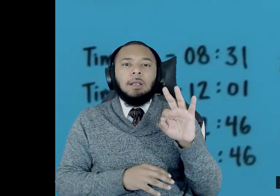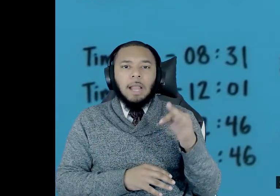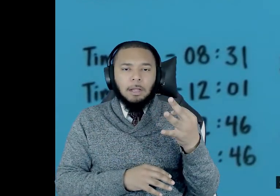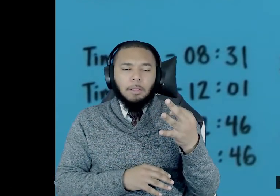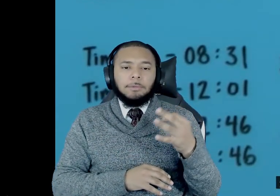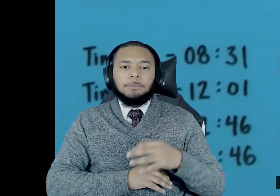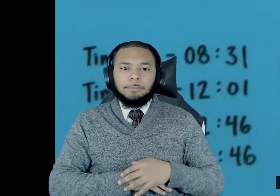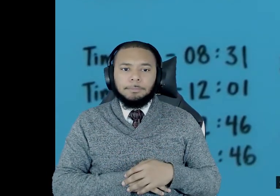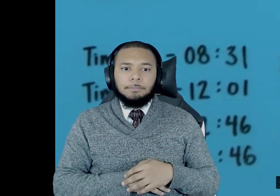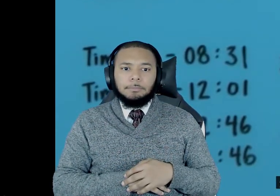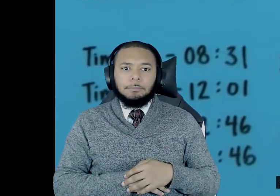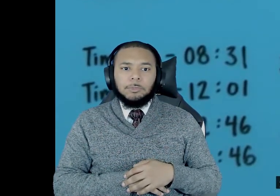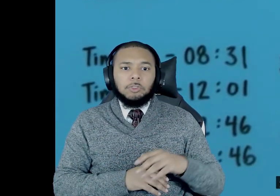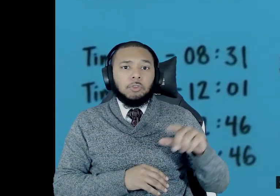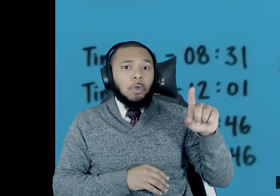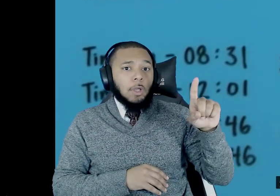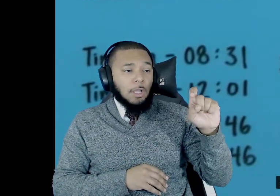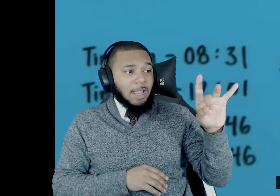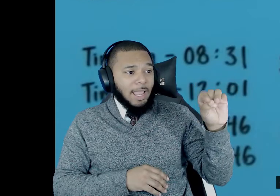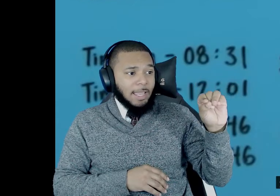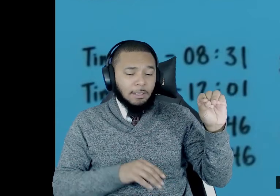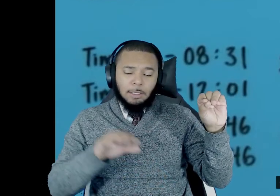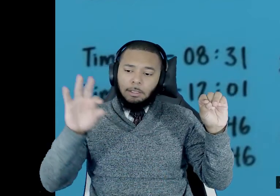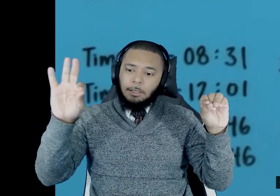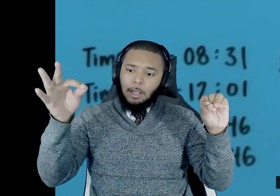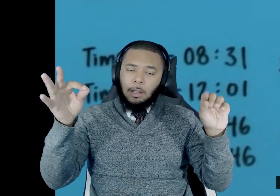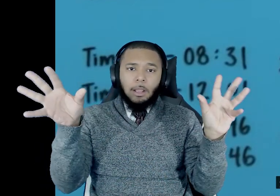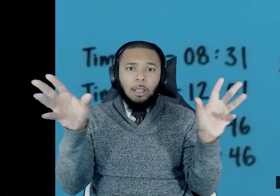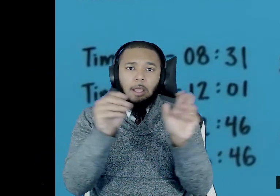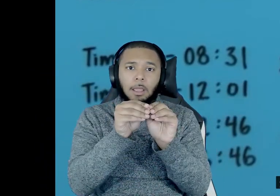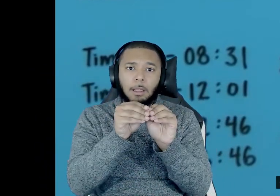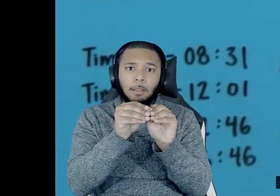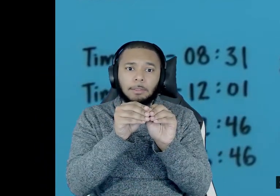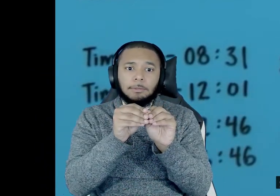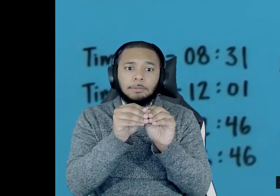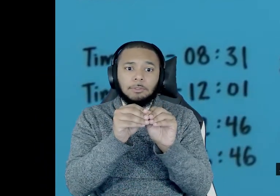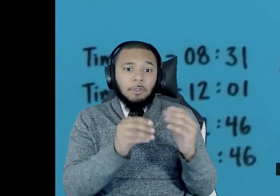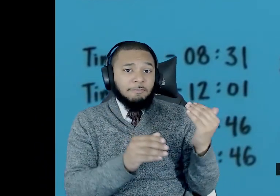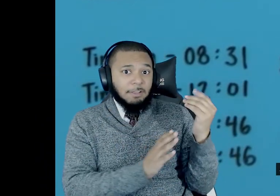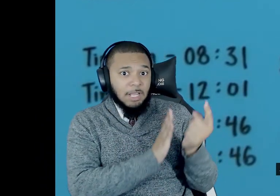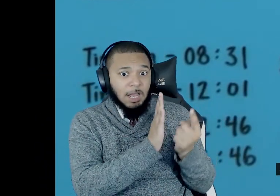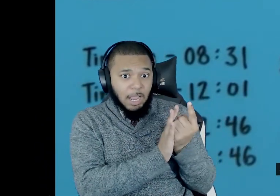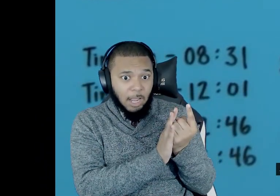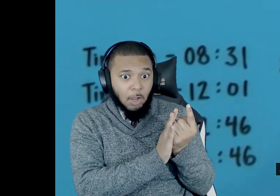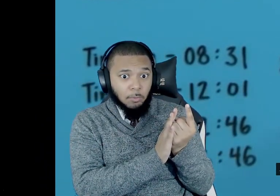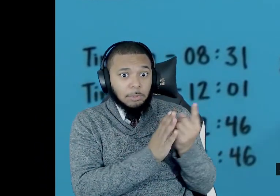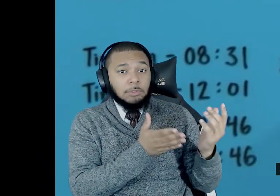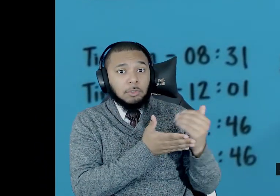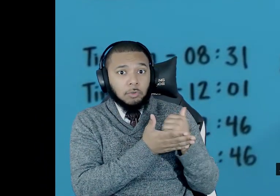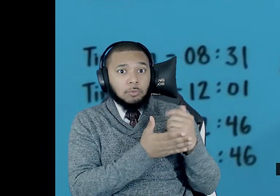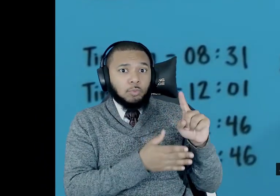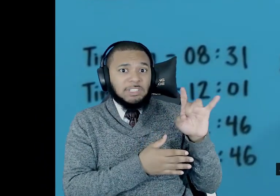Add these two up. You made $180 for your 15 hours, and you made $9 for your 45 minutes.